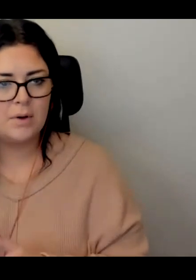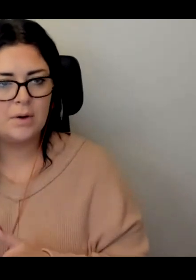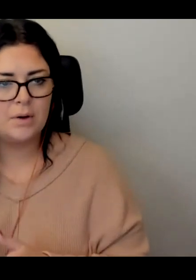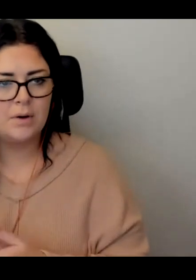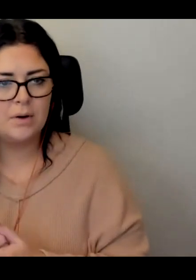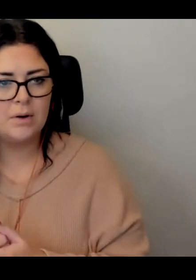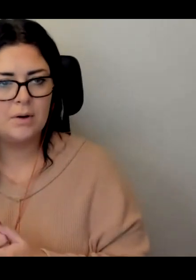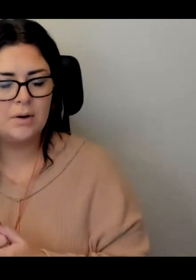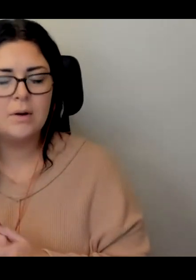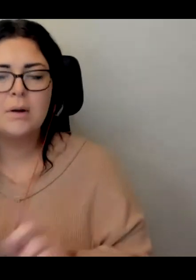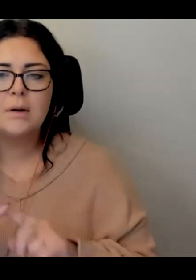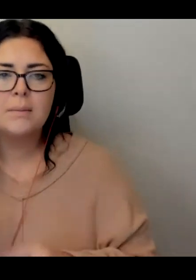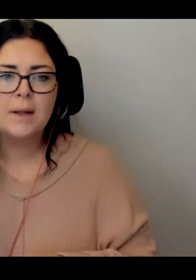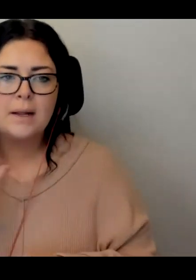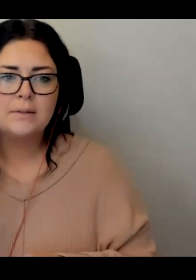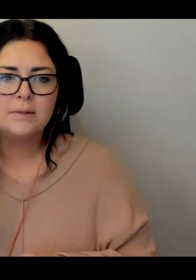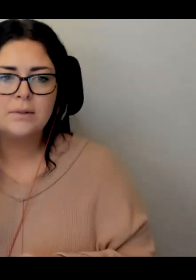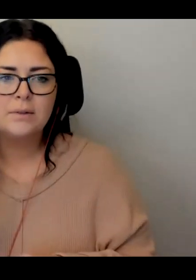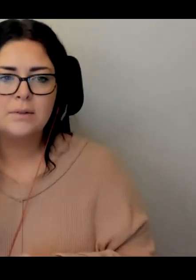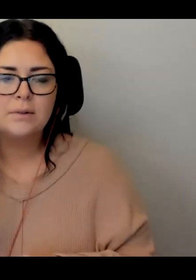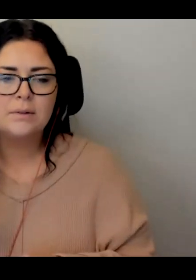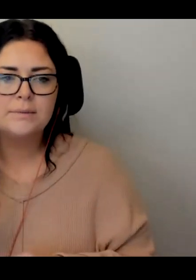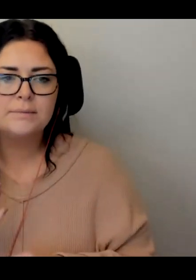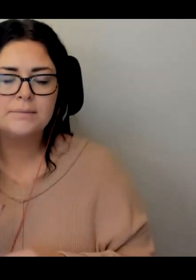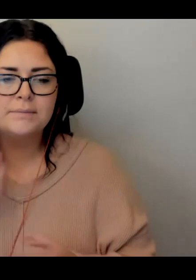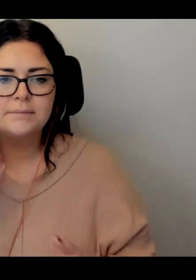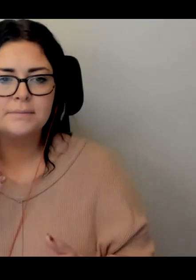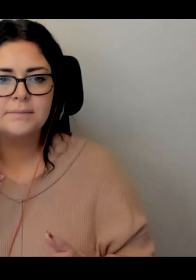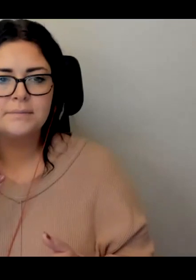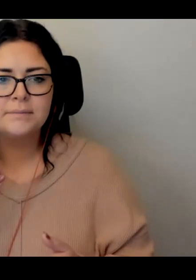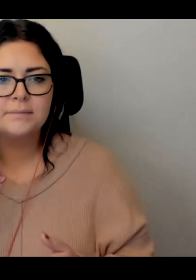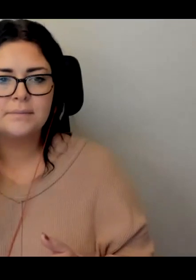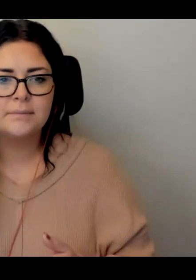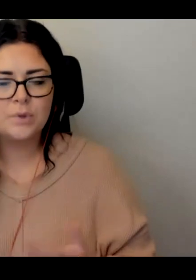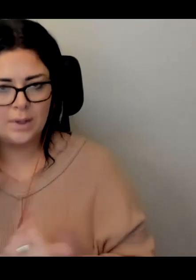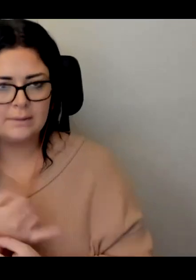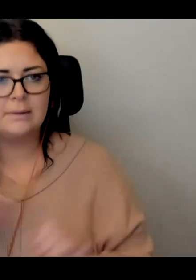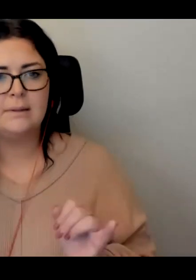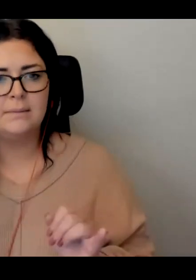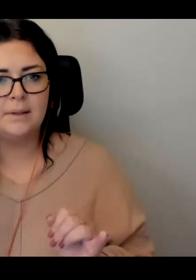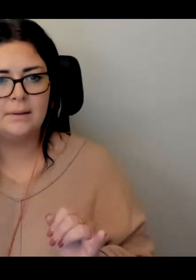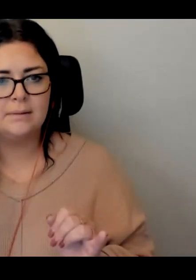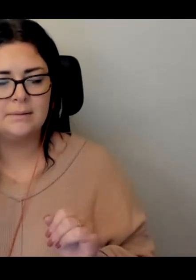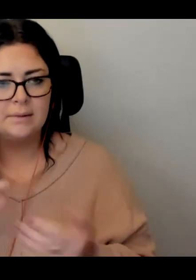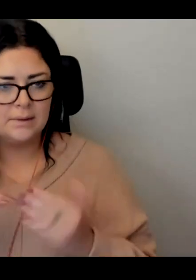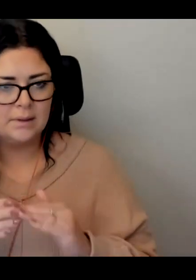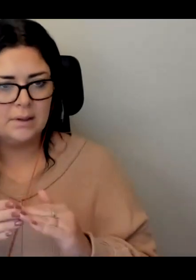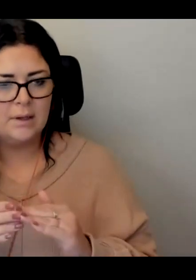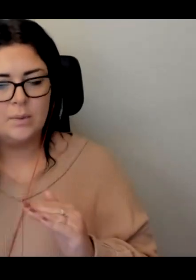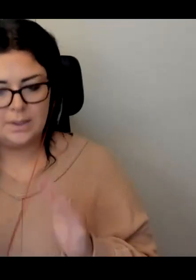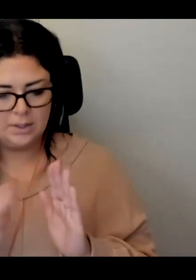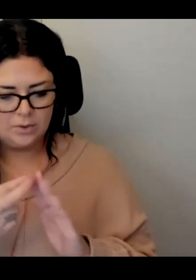still each independent, let's call it community, equivalent to our provinces, I guess, in Canada, have to